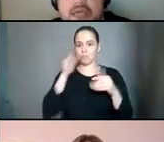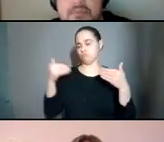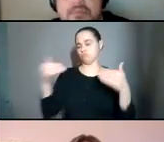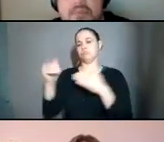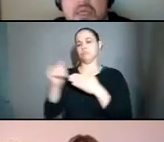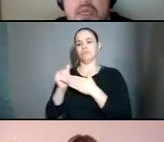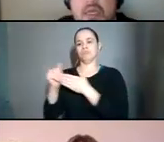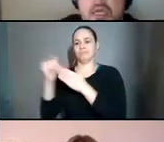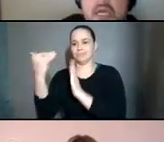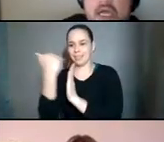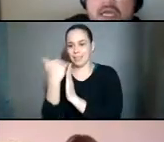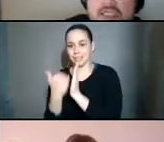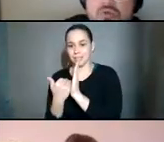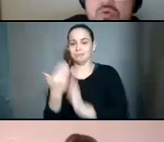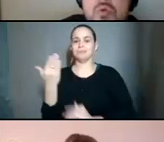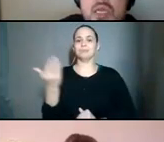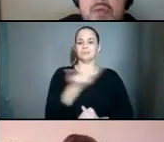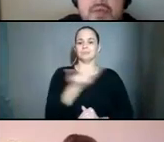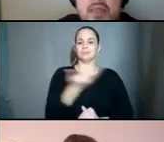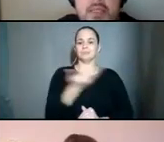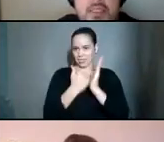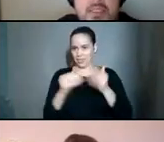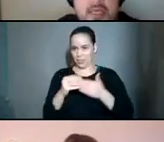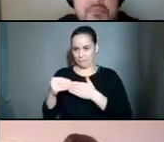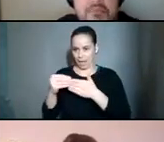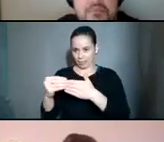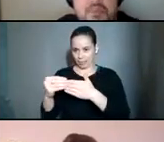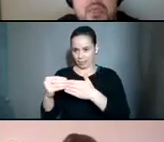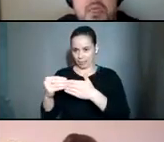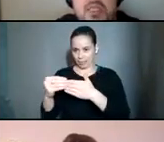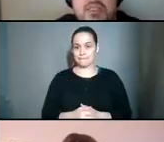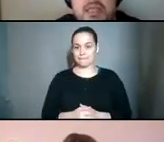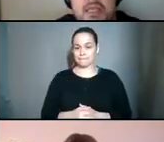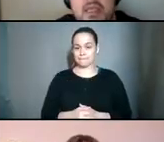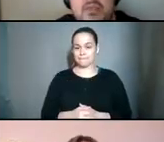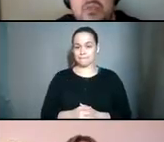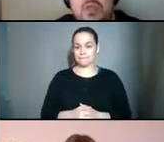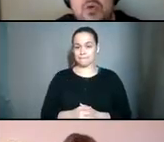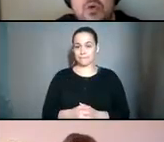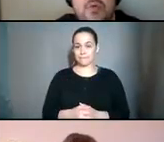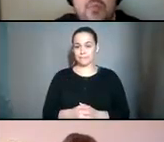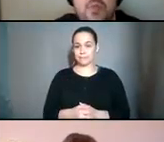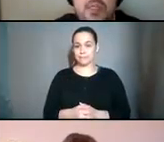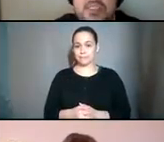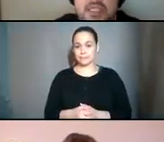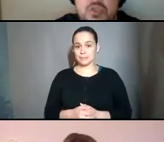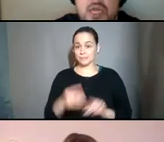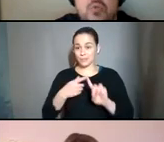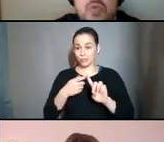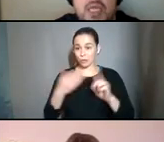This is what the lesson path will look like. From here, your child will be able to select a